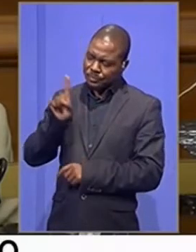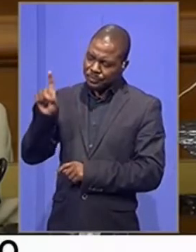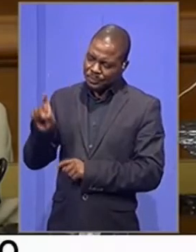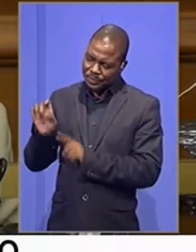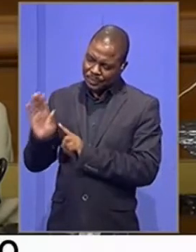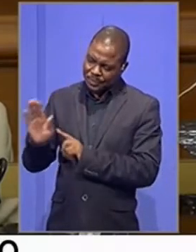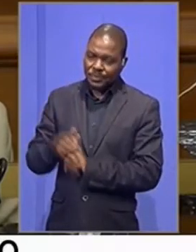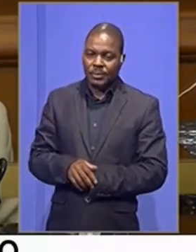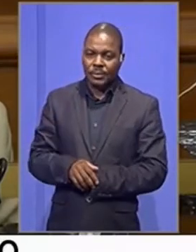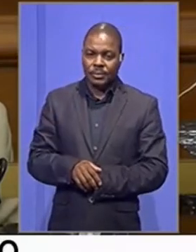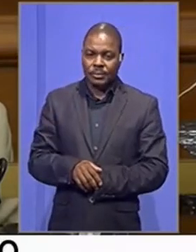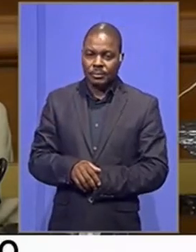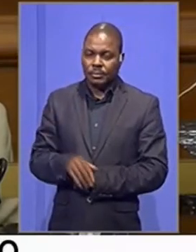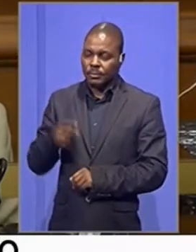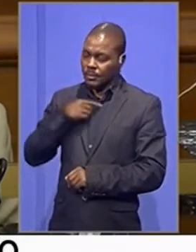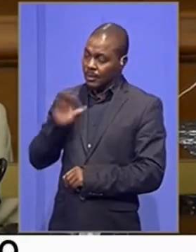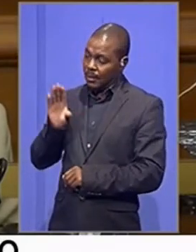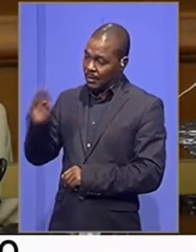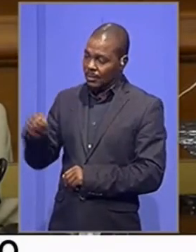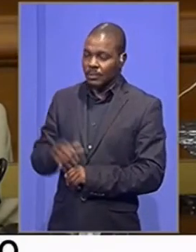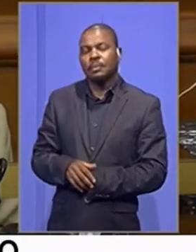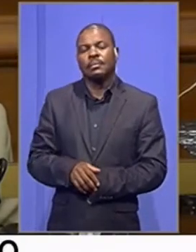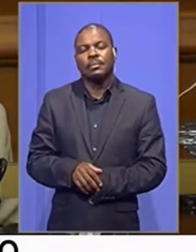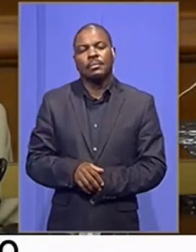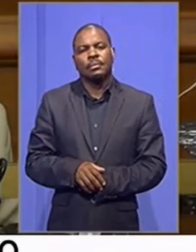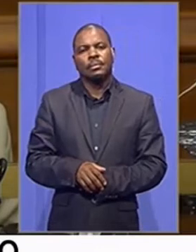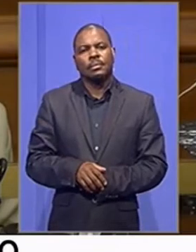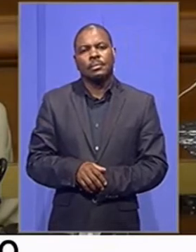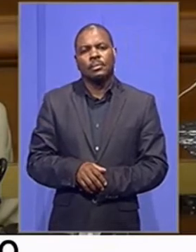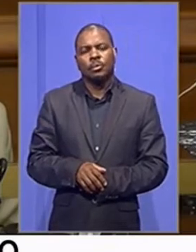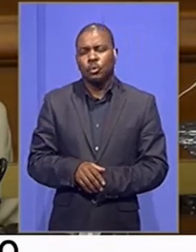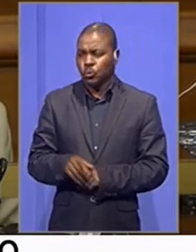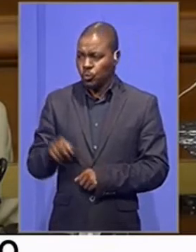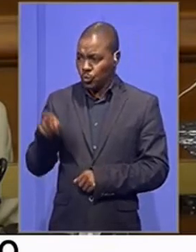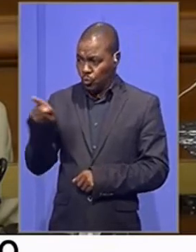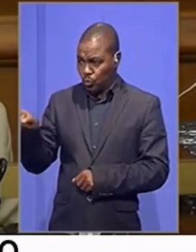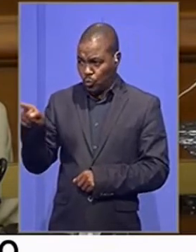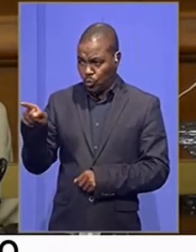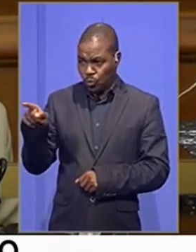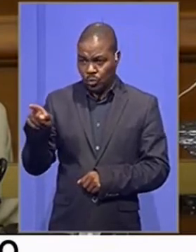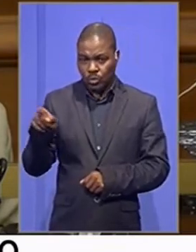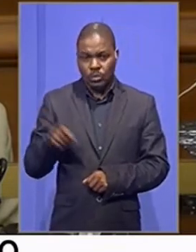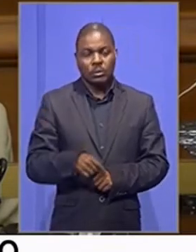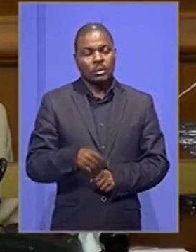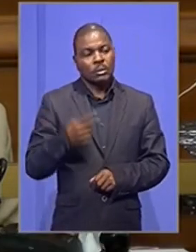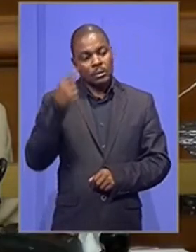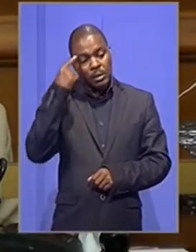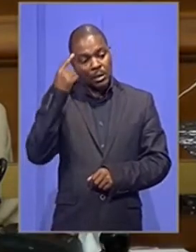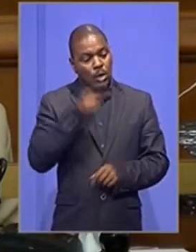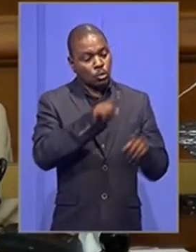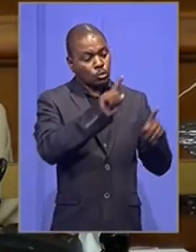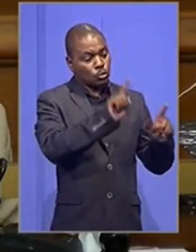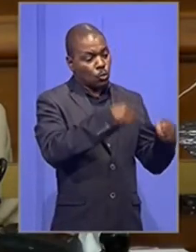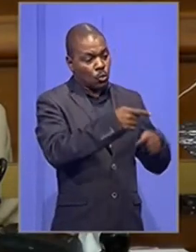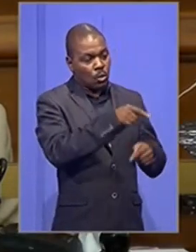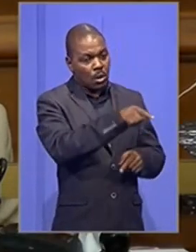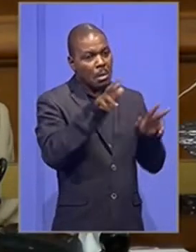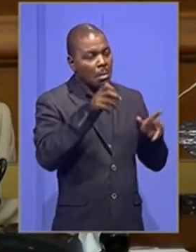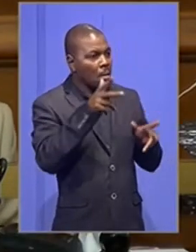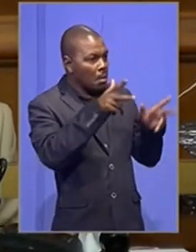I'm asking you, how do you know that your attackers were influenced by the song?